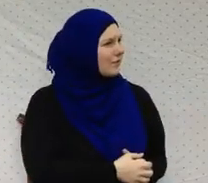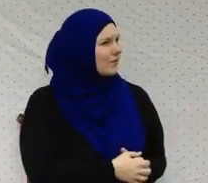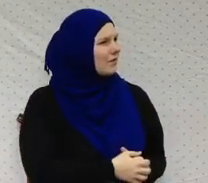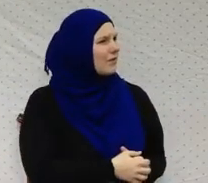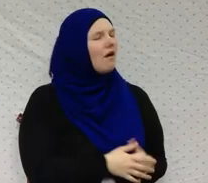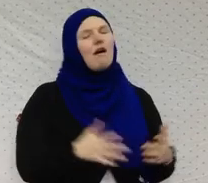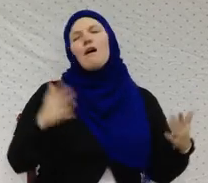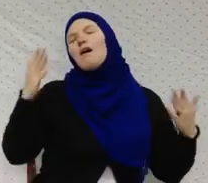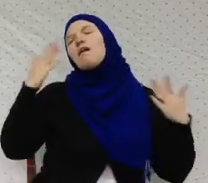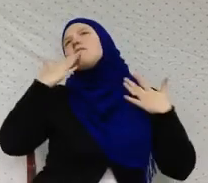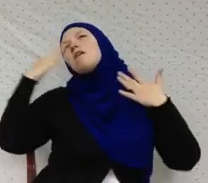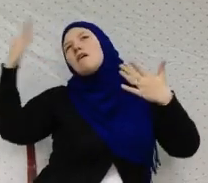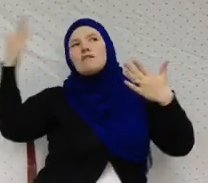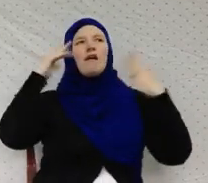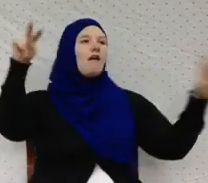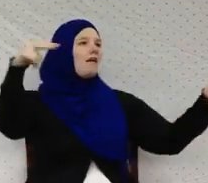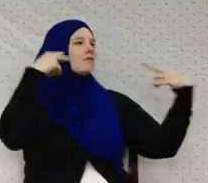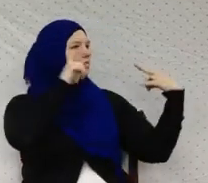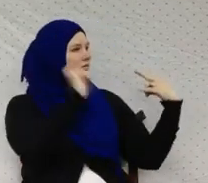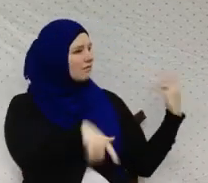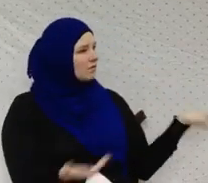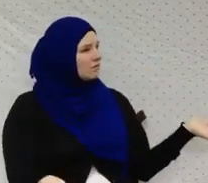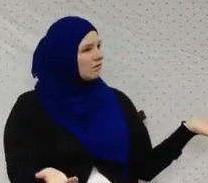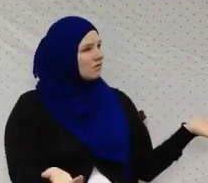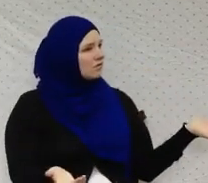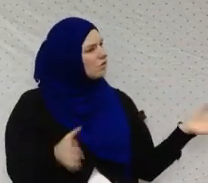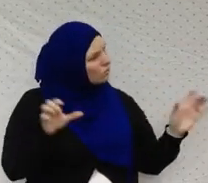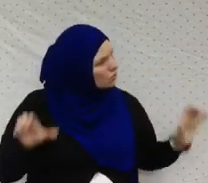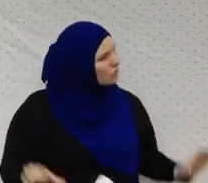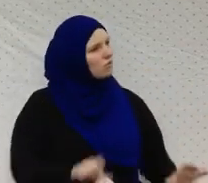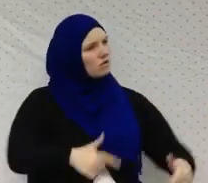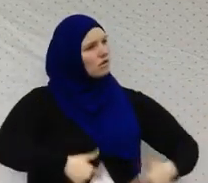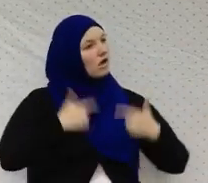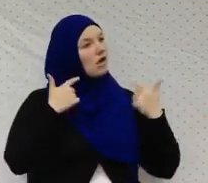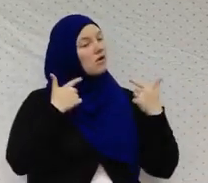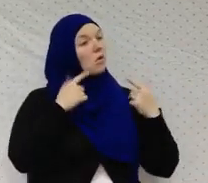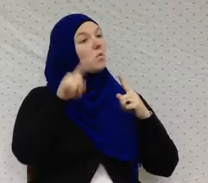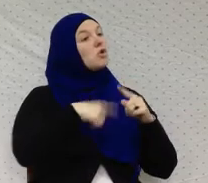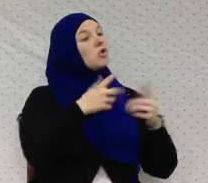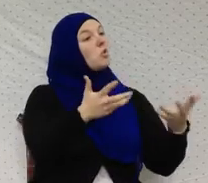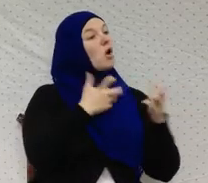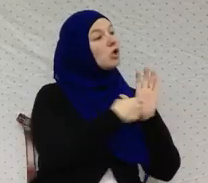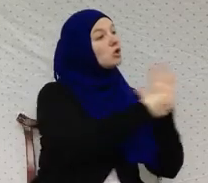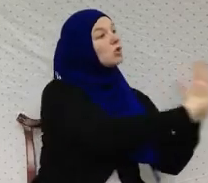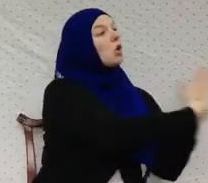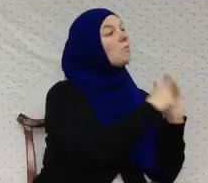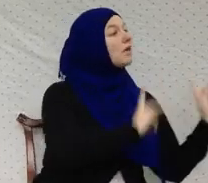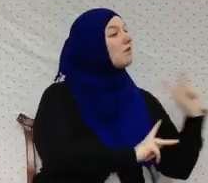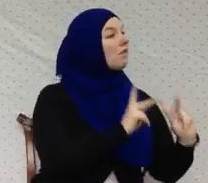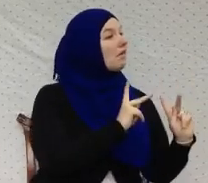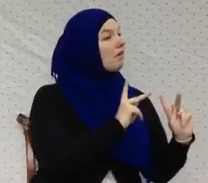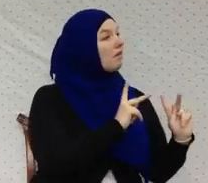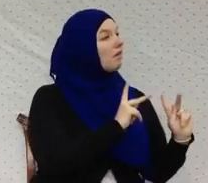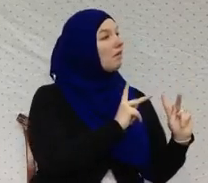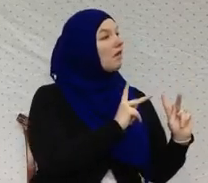You don't have to pay them off. You don't have to do anything abnormal. But when you want to please